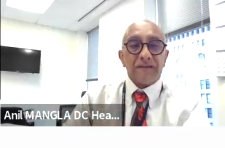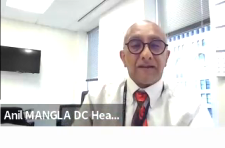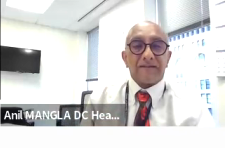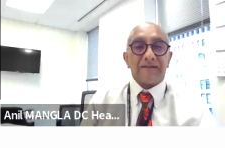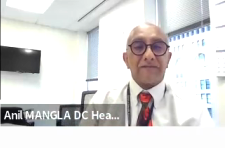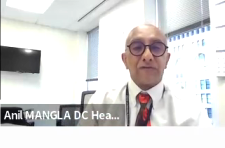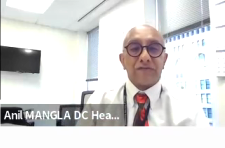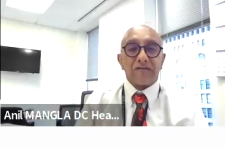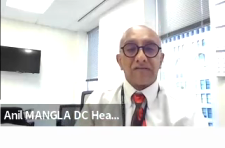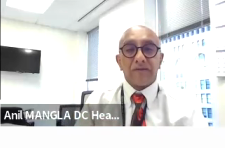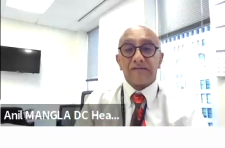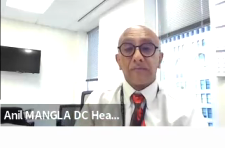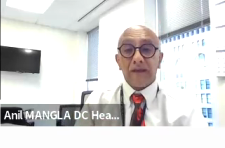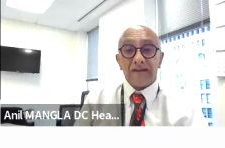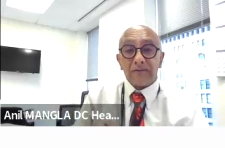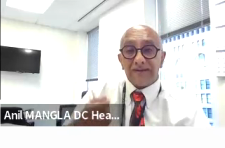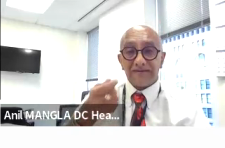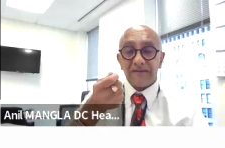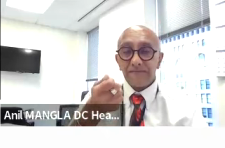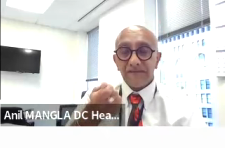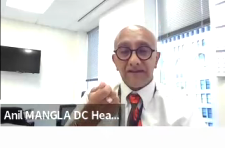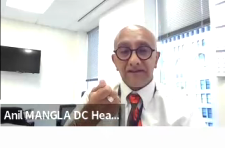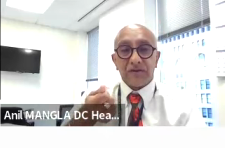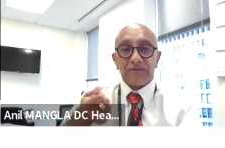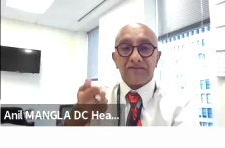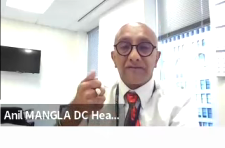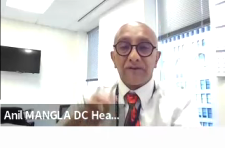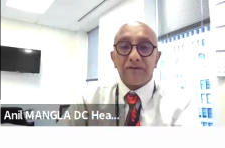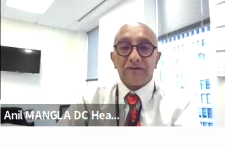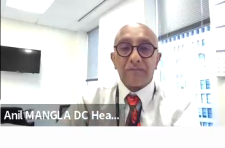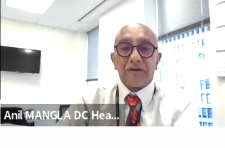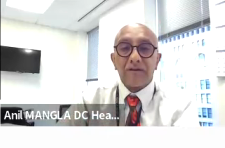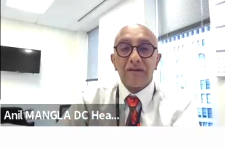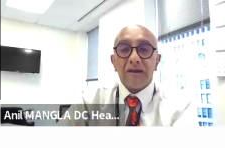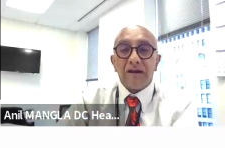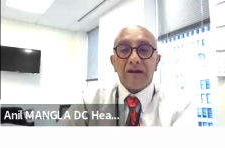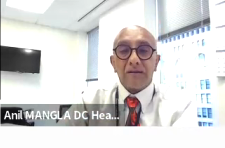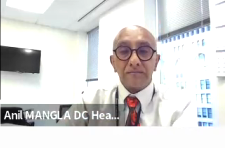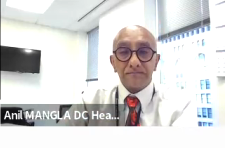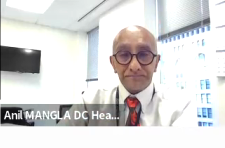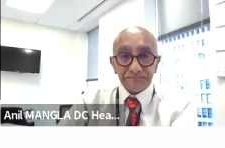experts believe that the flu virus spreads mainly with these tiny droplets that we talked about,